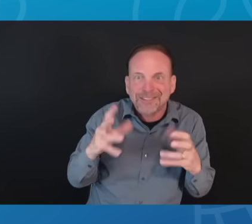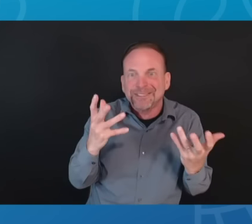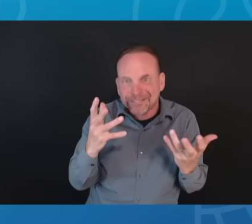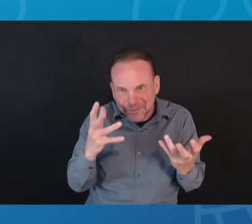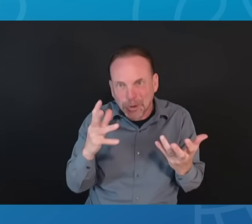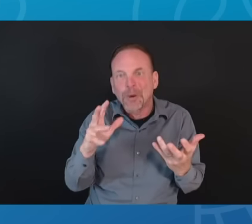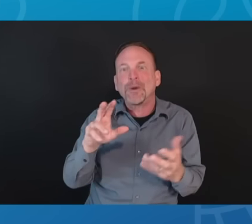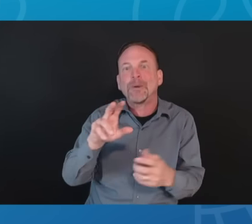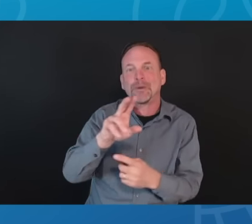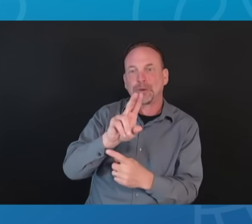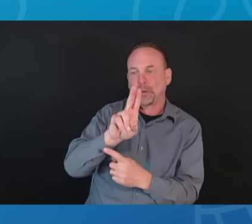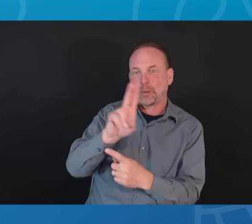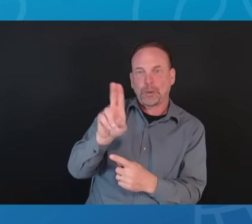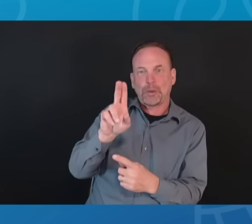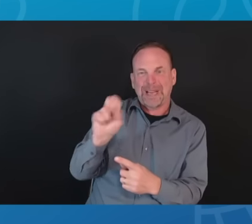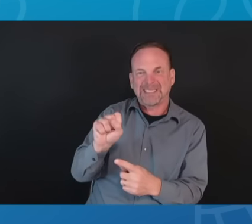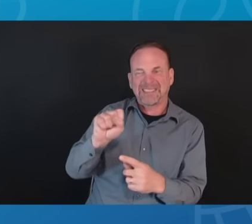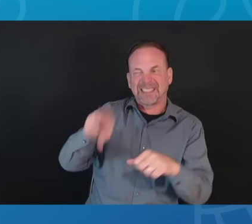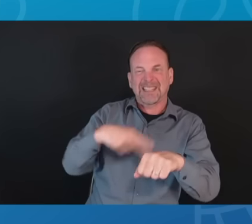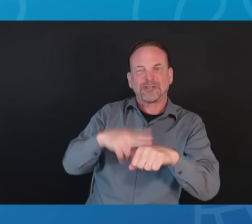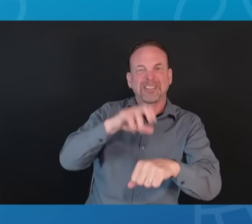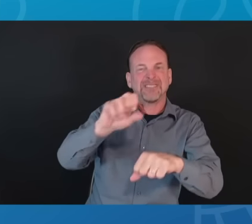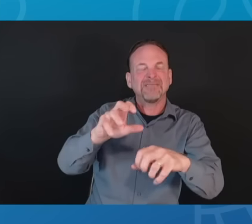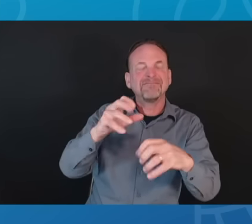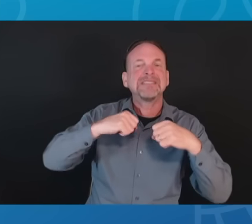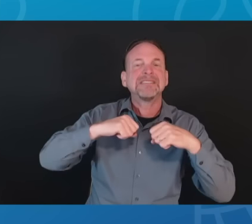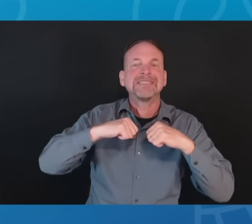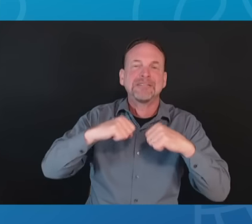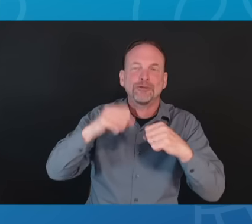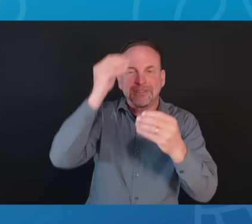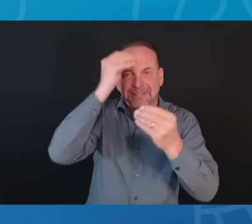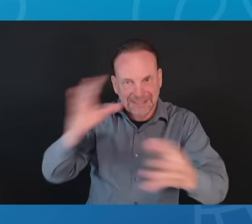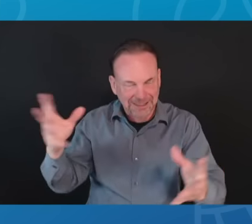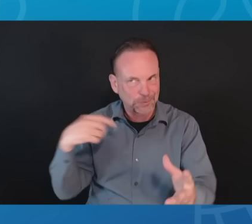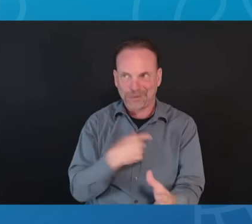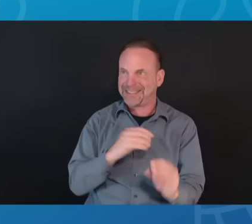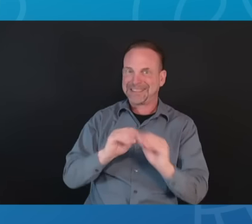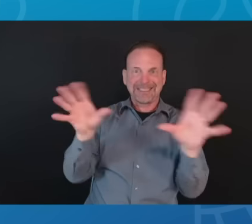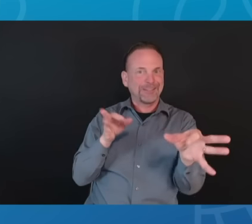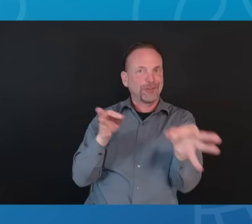we were looking at a very high number of incidents. And